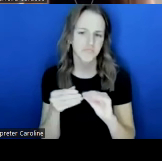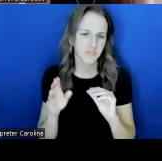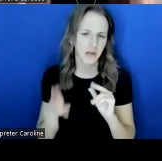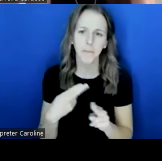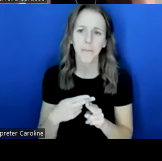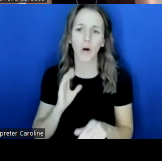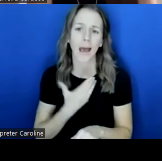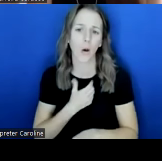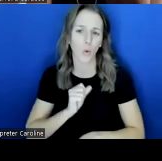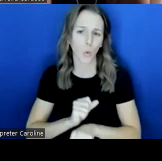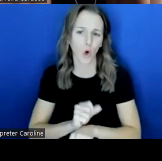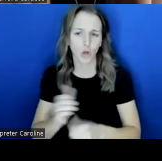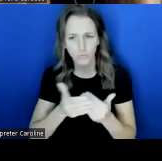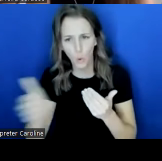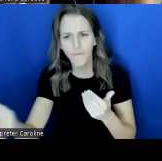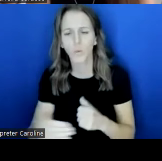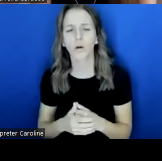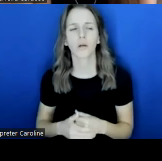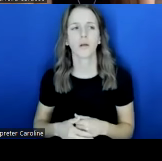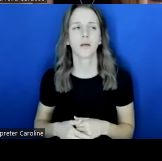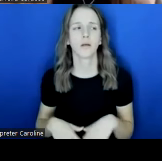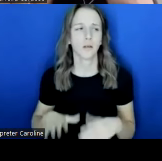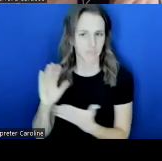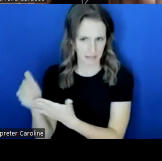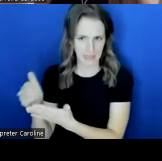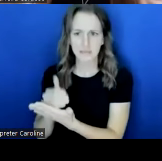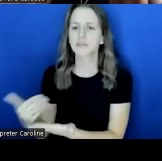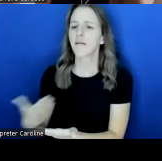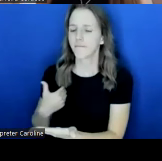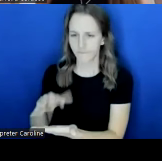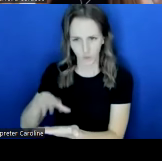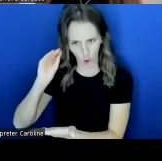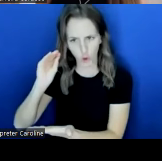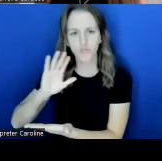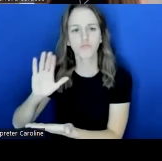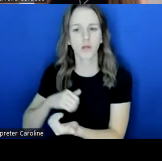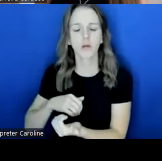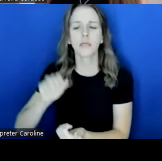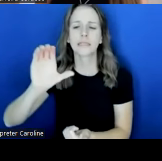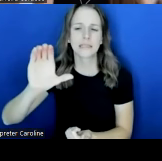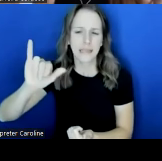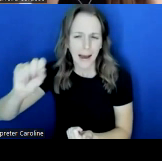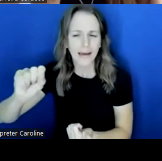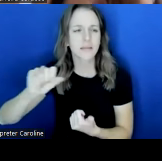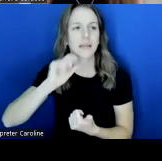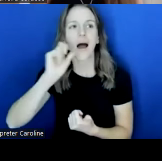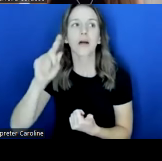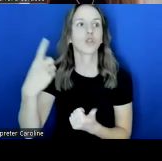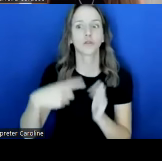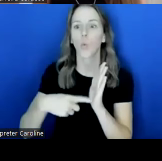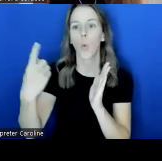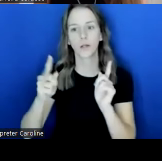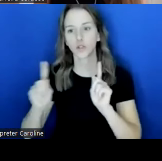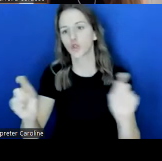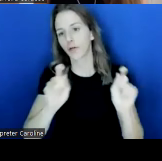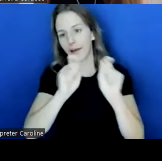going forward. So now, we're taking these lessons, we're trying to create CCIS not as just a one-time survey that we